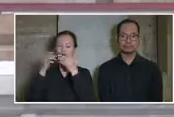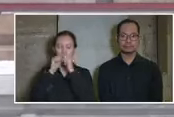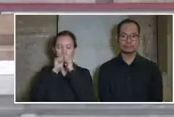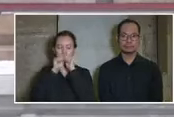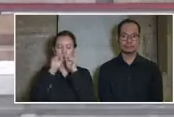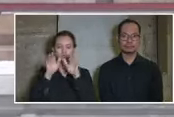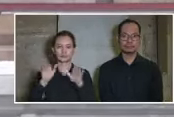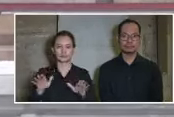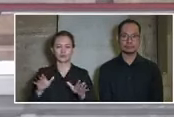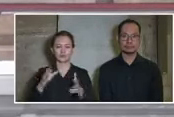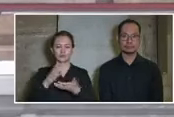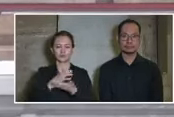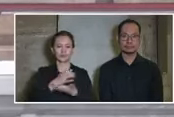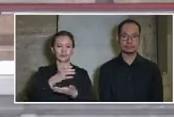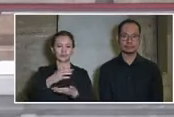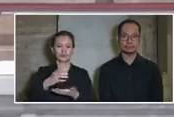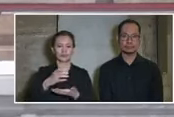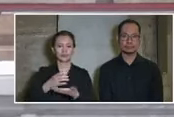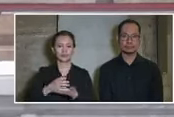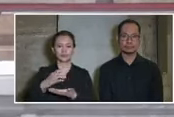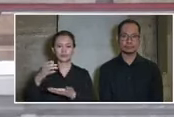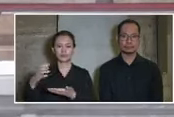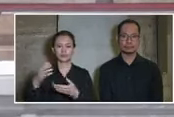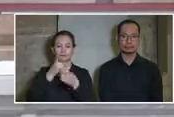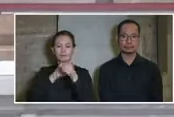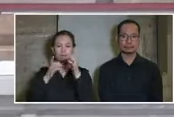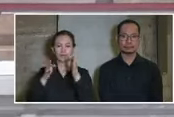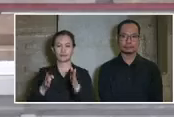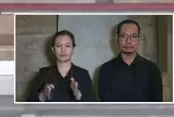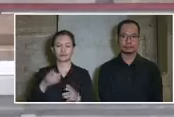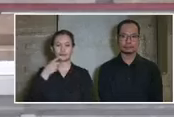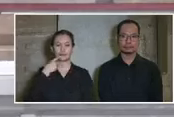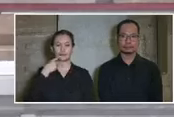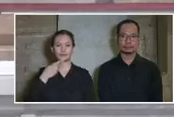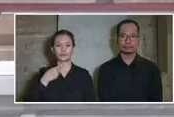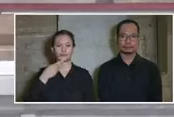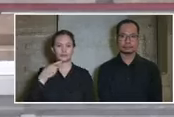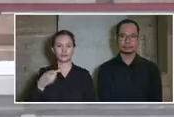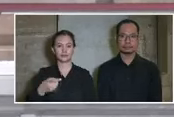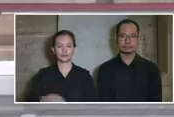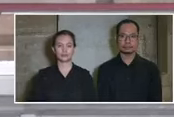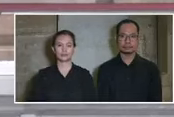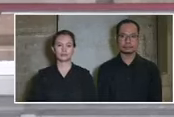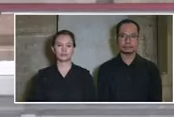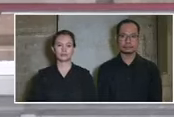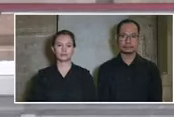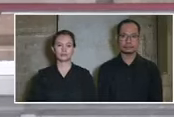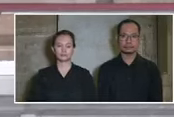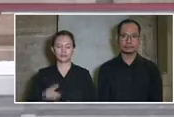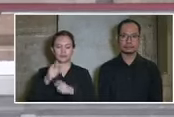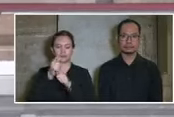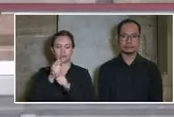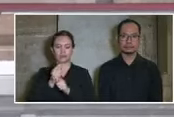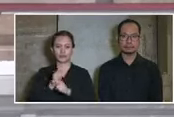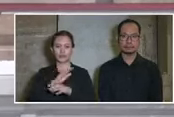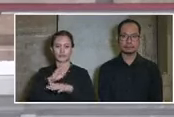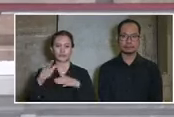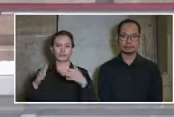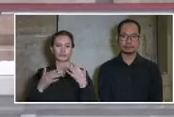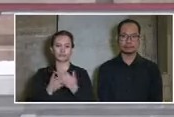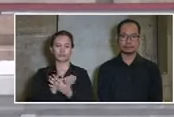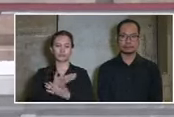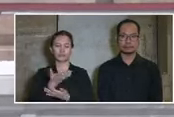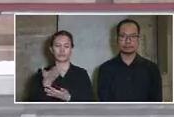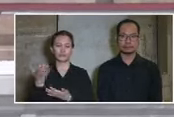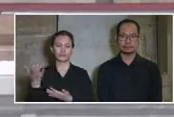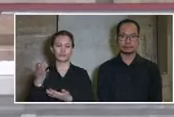blessing, and gave the chalice to his disciples, saying, "Take this, all